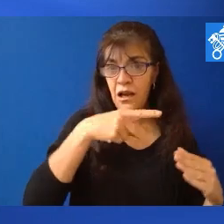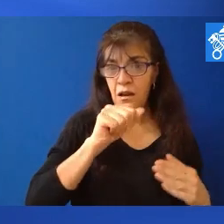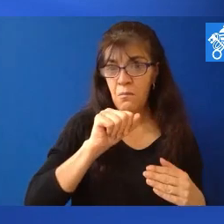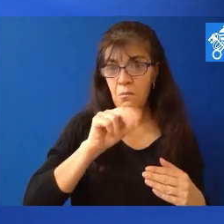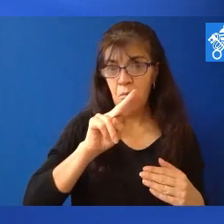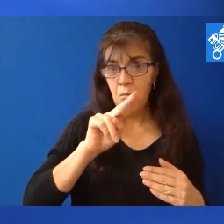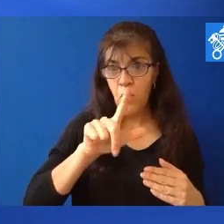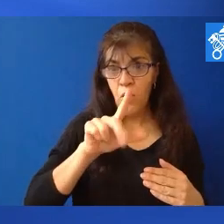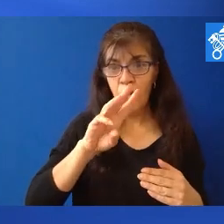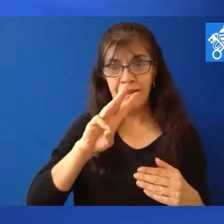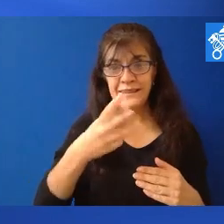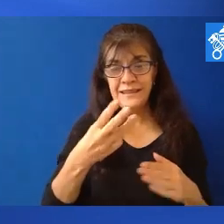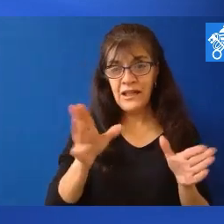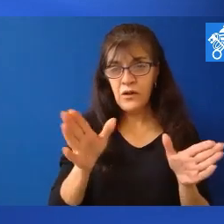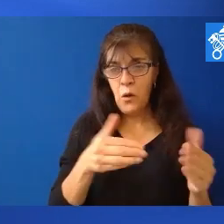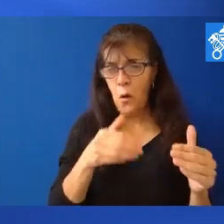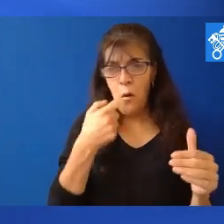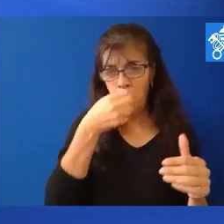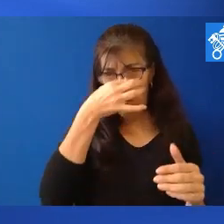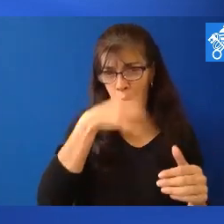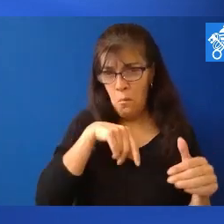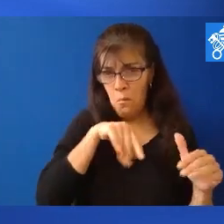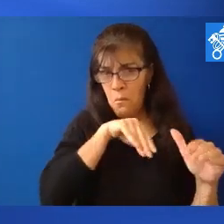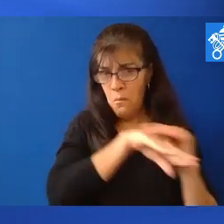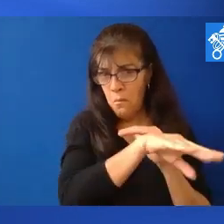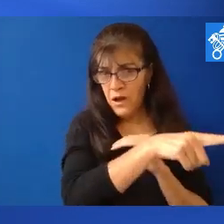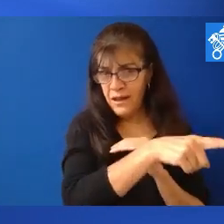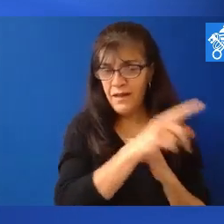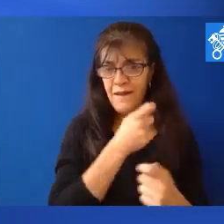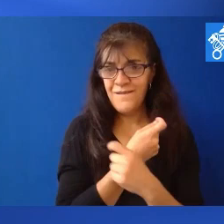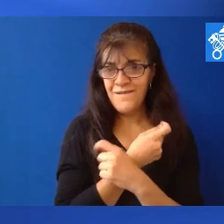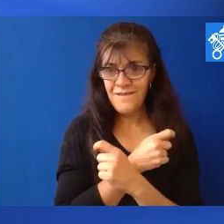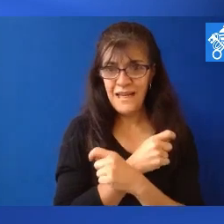in the Paul the Sixth Hall, which is just here in the Vatican.